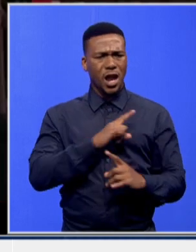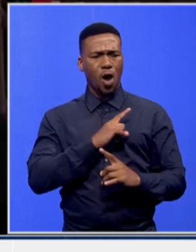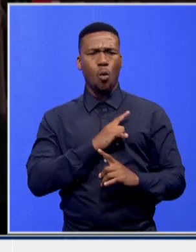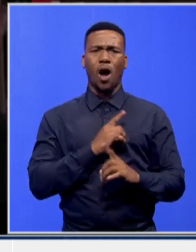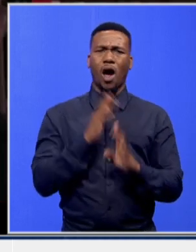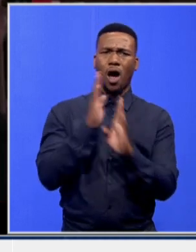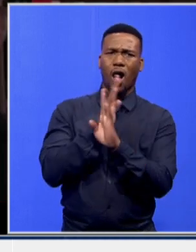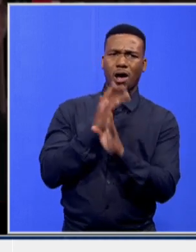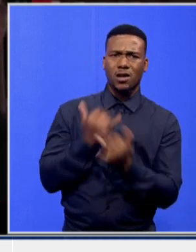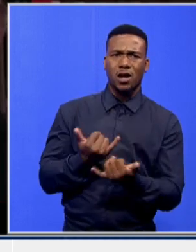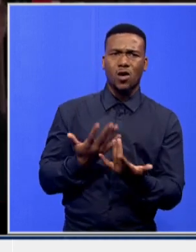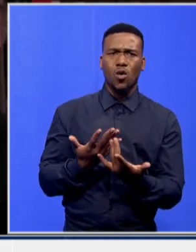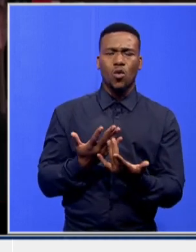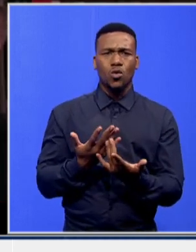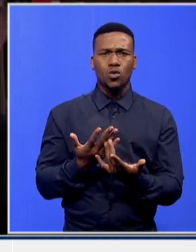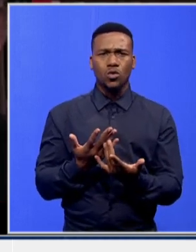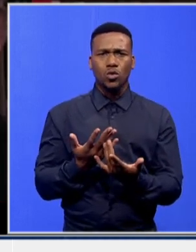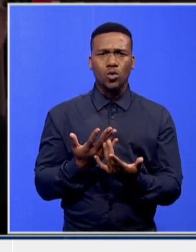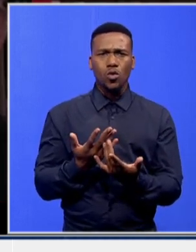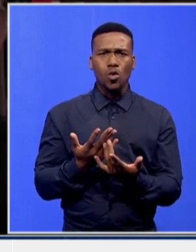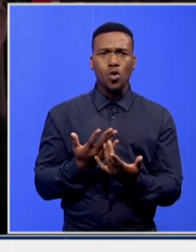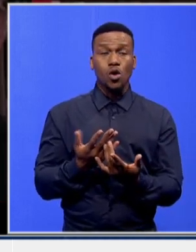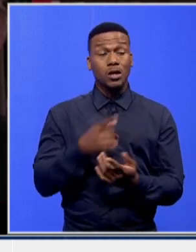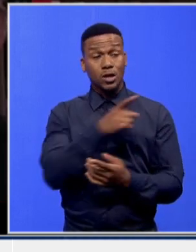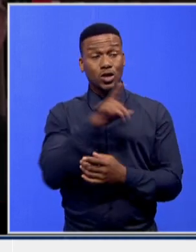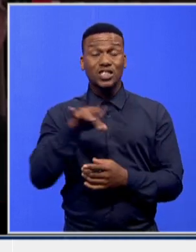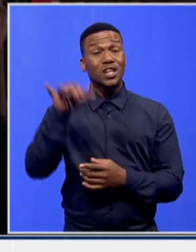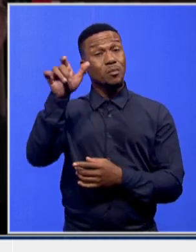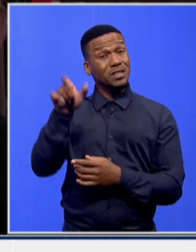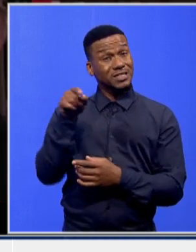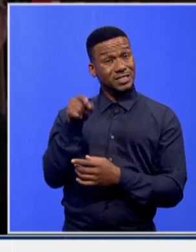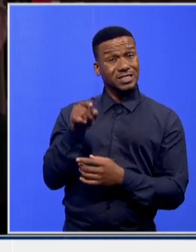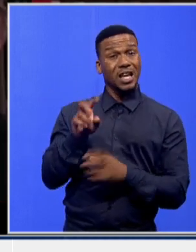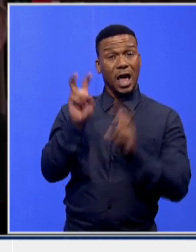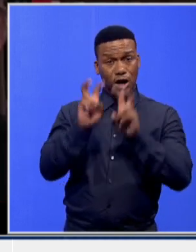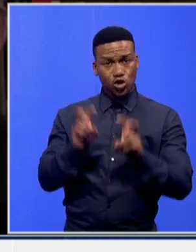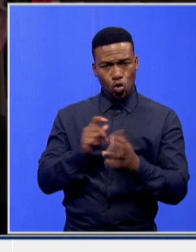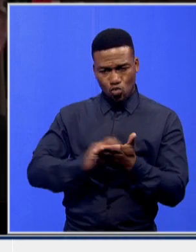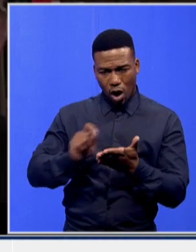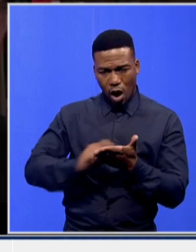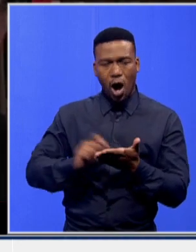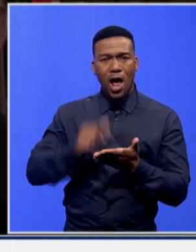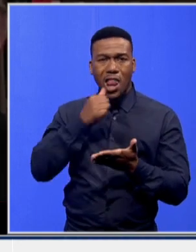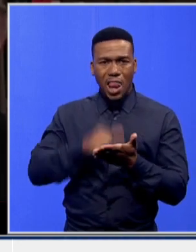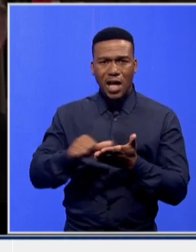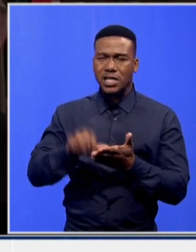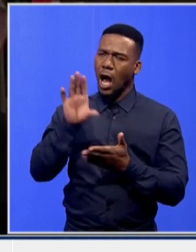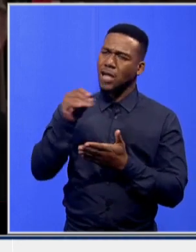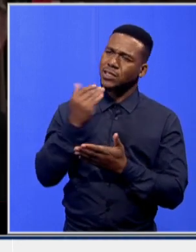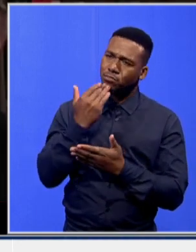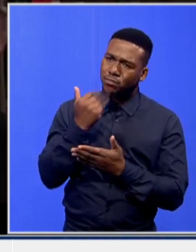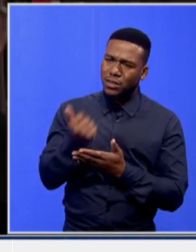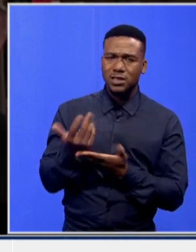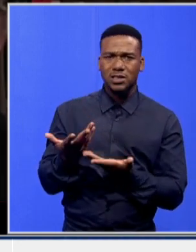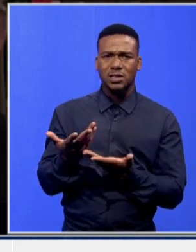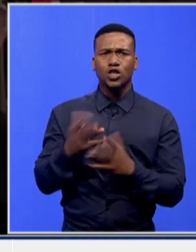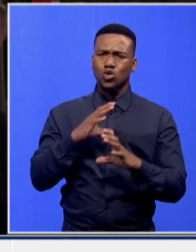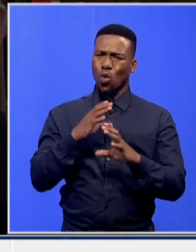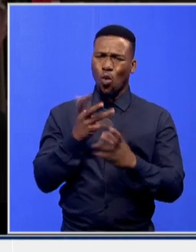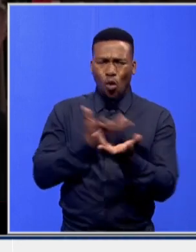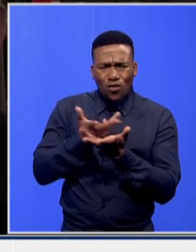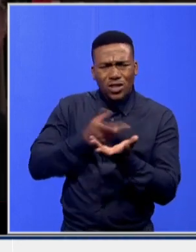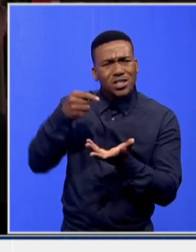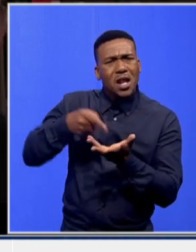within Eskom when the chairperson of Eskom wrote the letter to Treasury requesting these exemptions. What did those conversations look like?